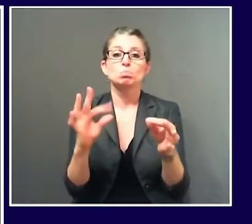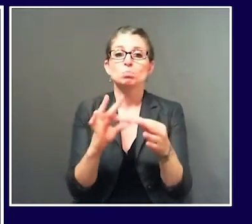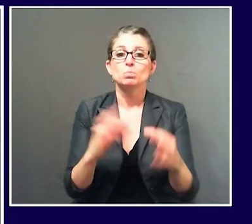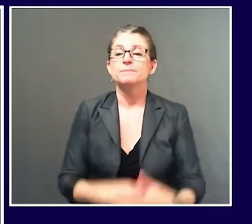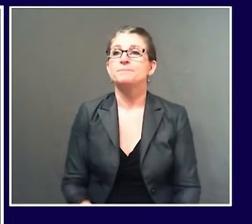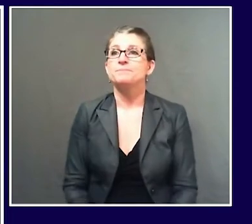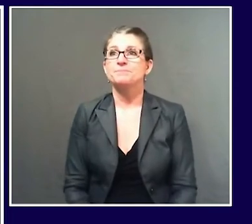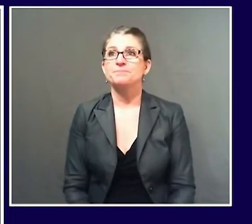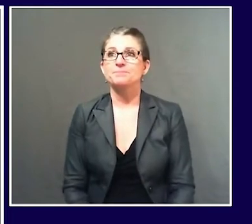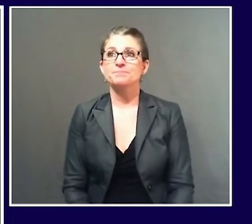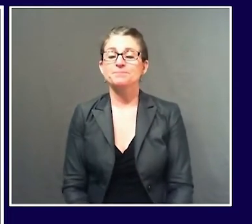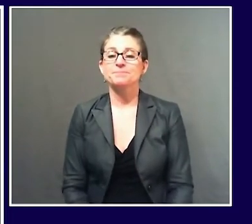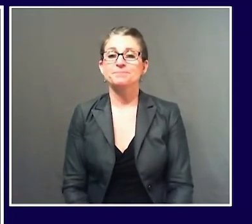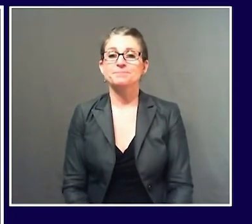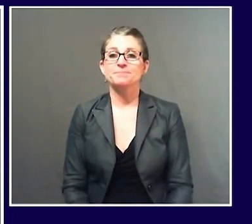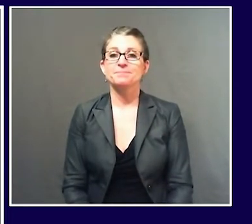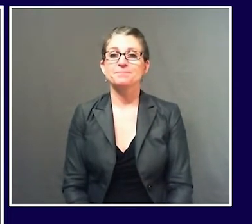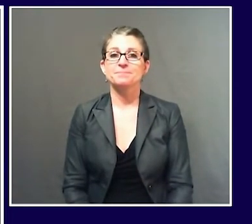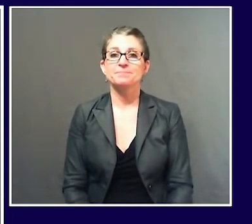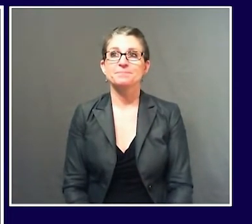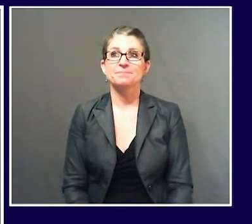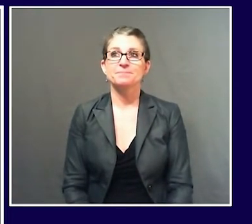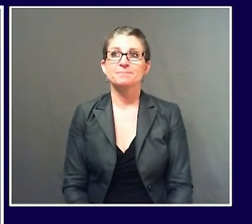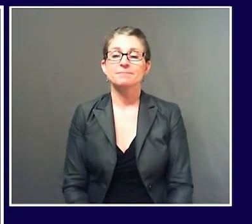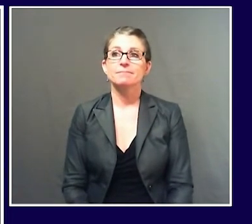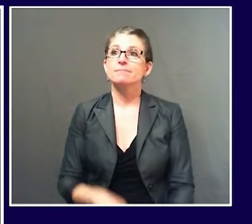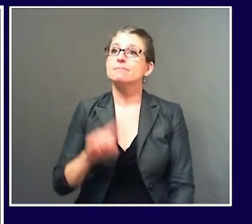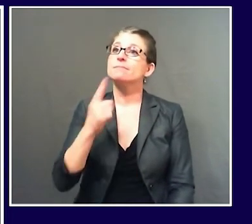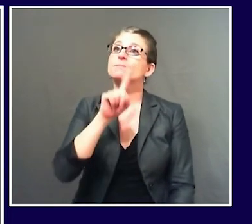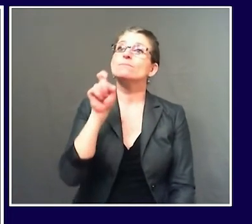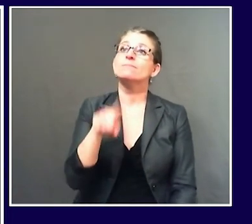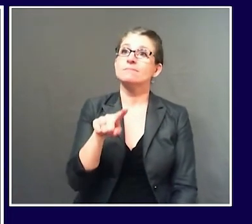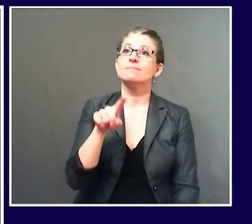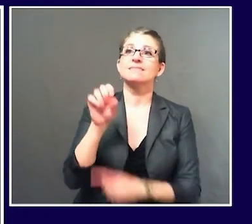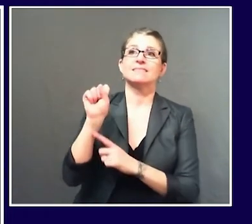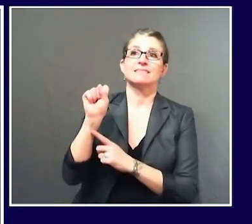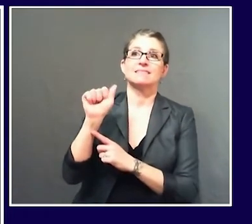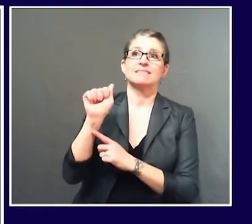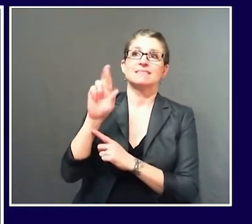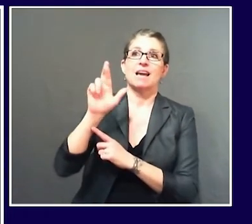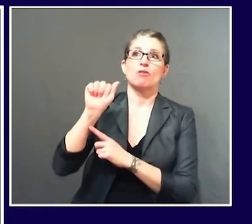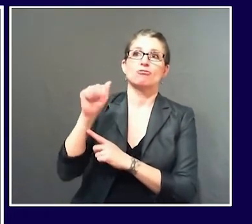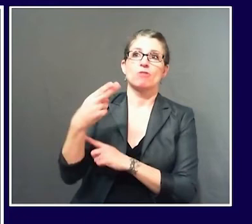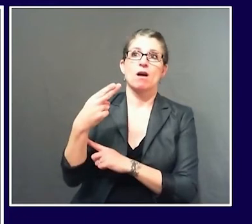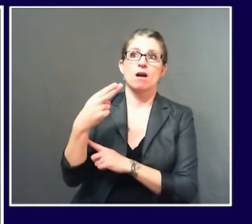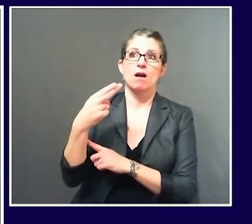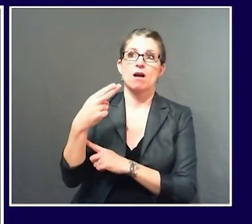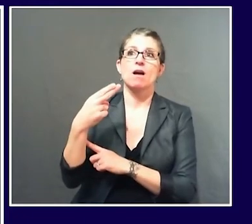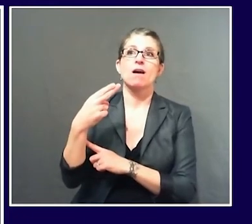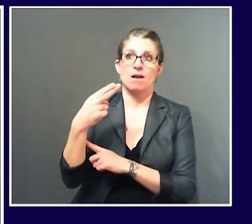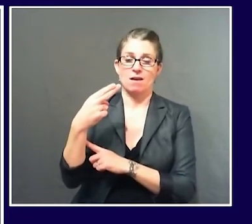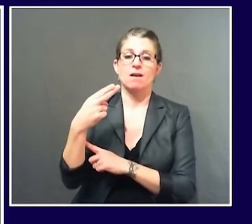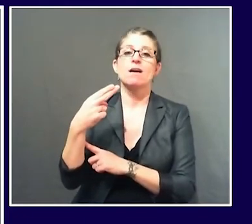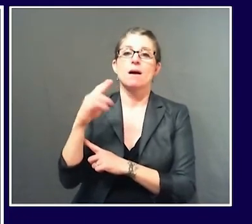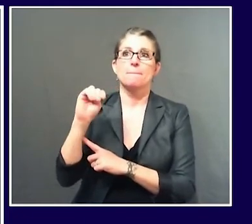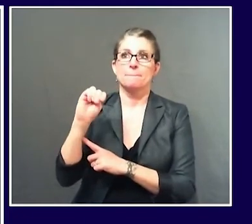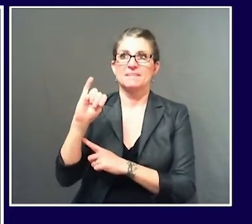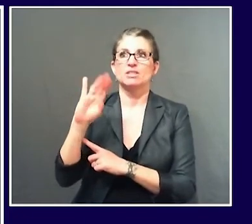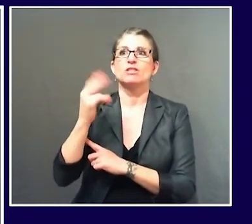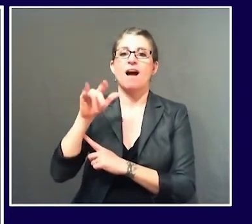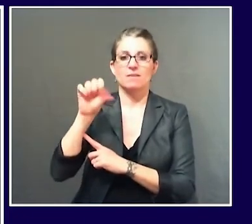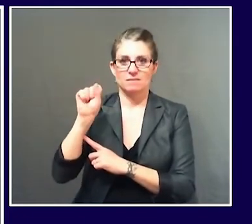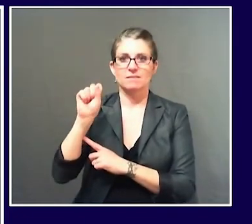today goes to Sarah from the Machias Valley News Observer. Thank you, Dr. Shah. Can you